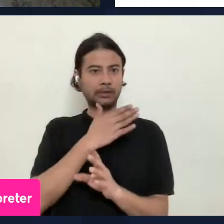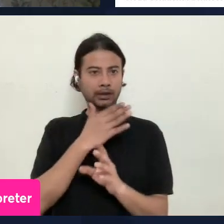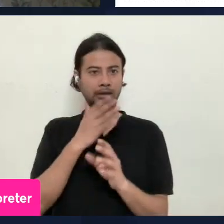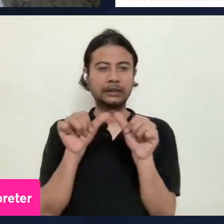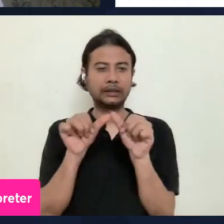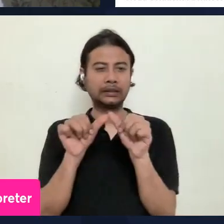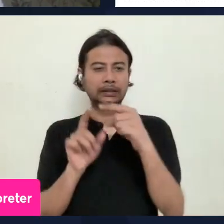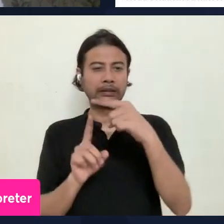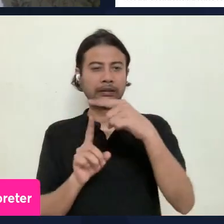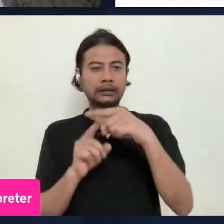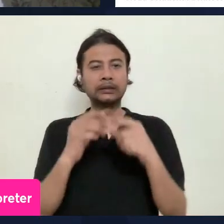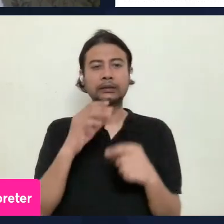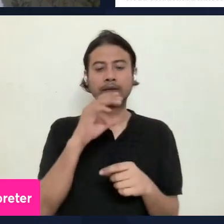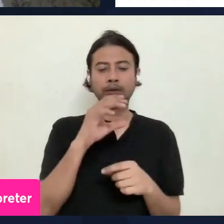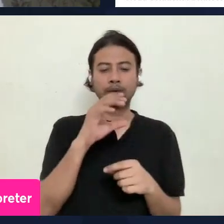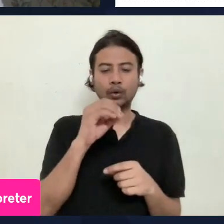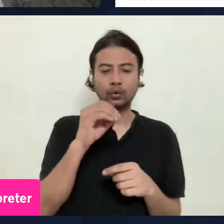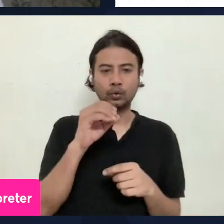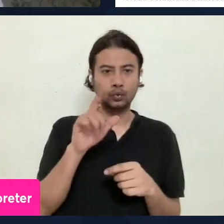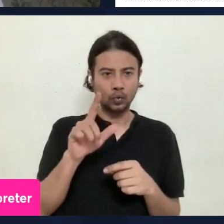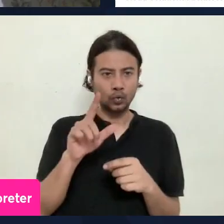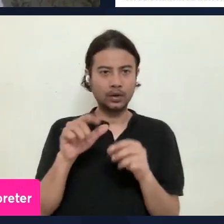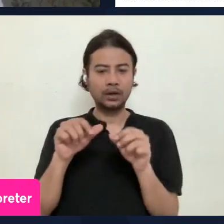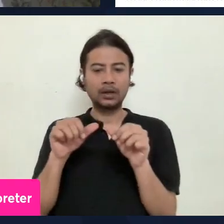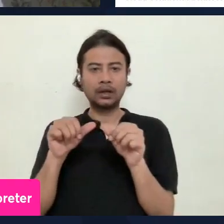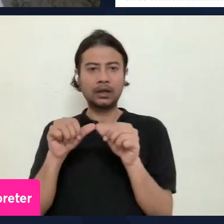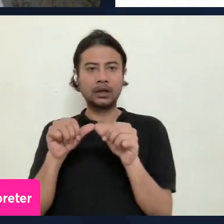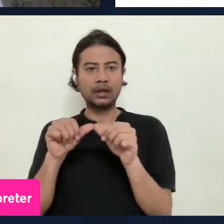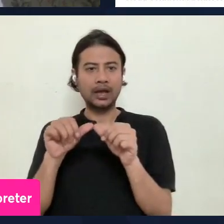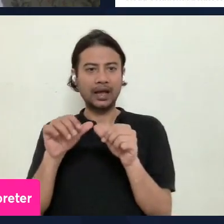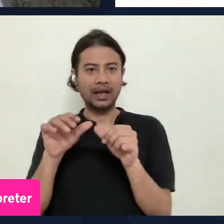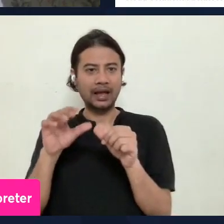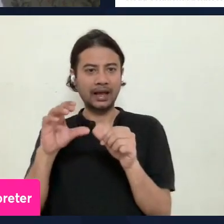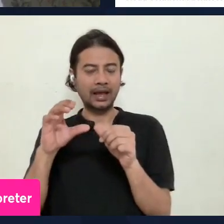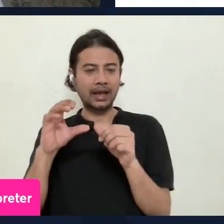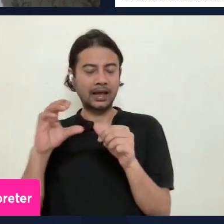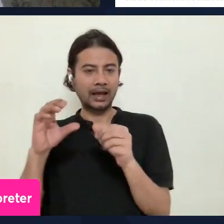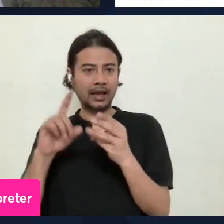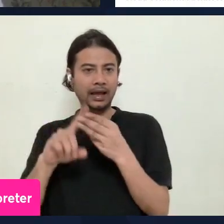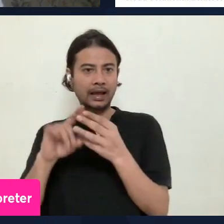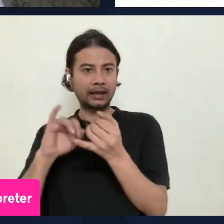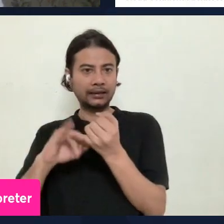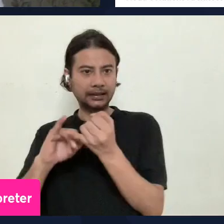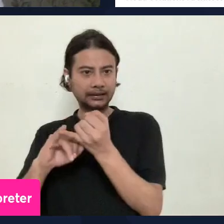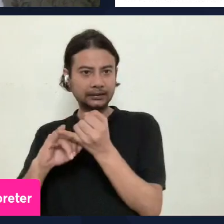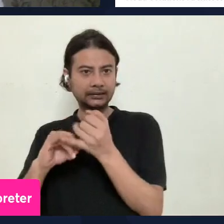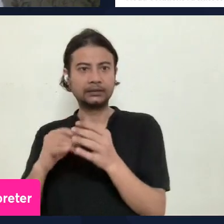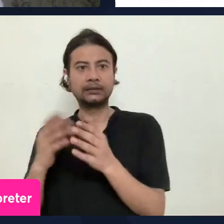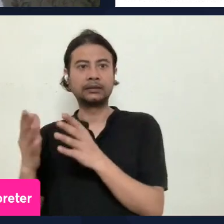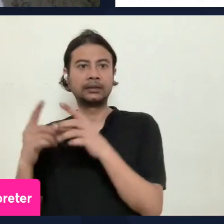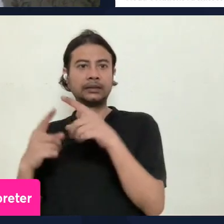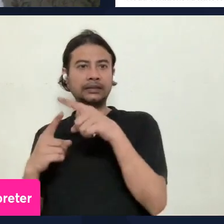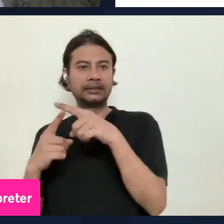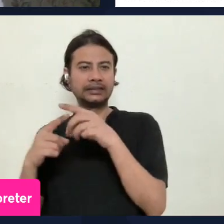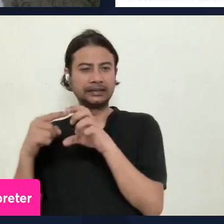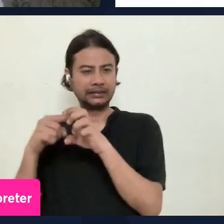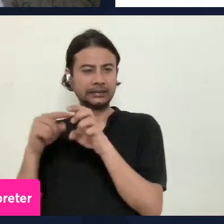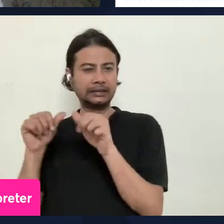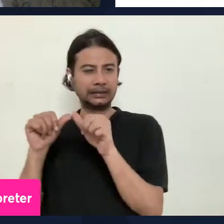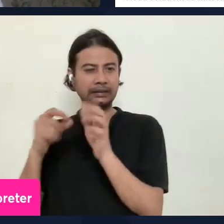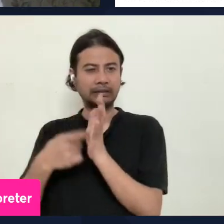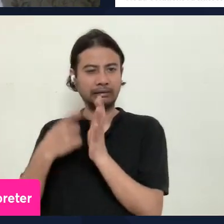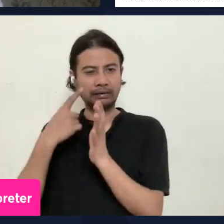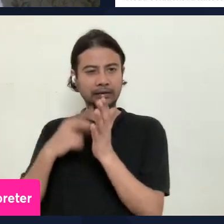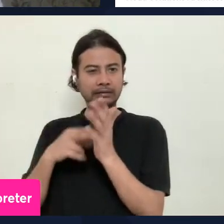tiering. Tiering enables customers to essentially tier data off of the ANF volume into